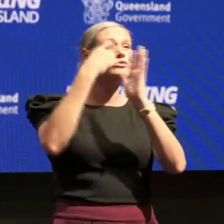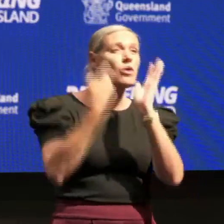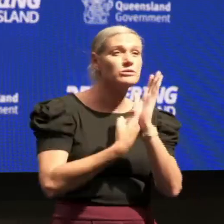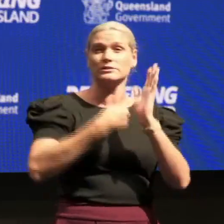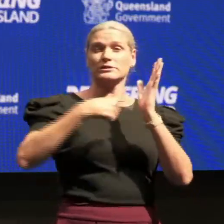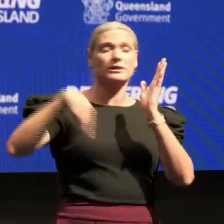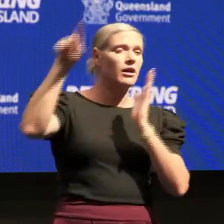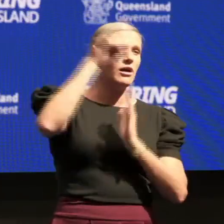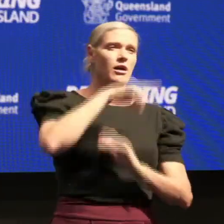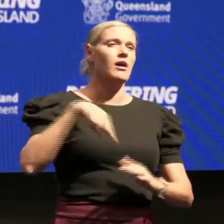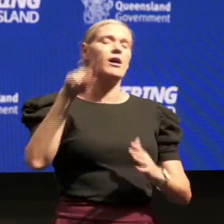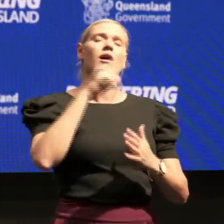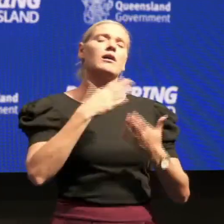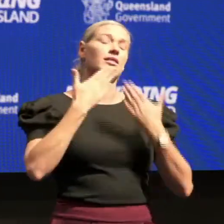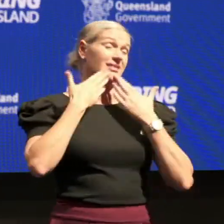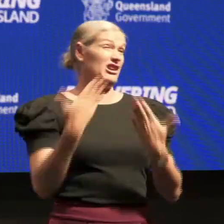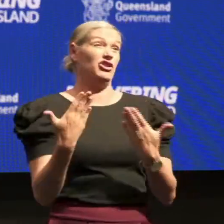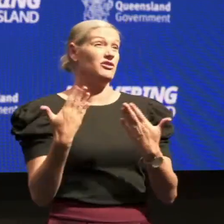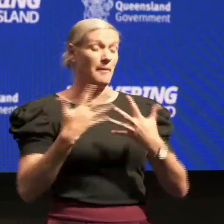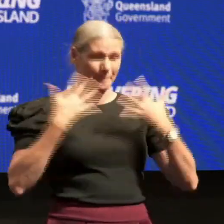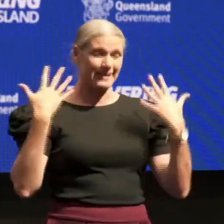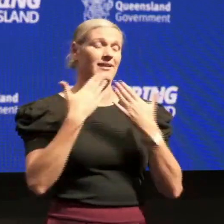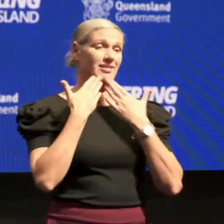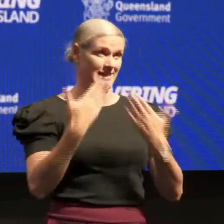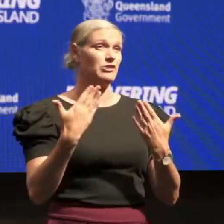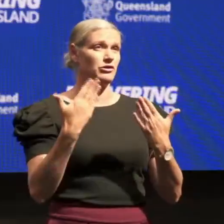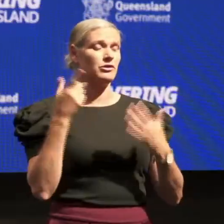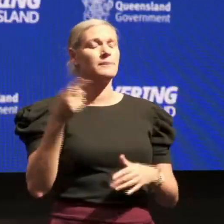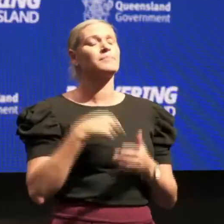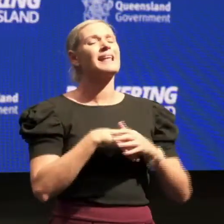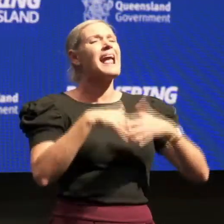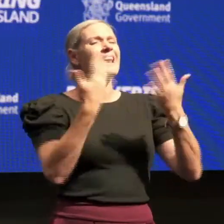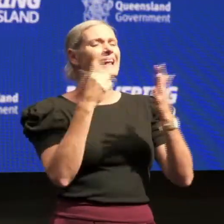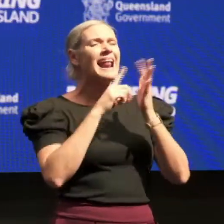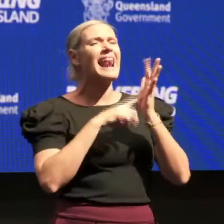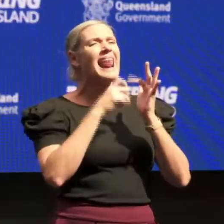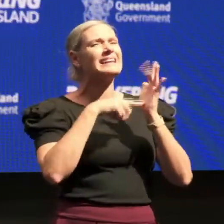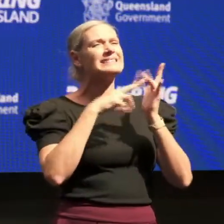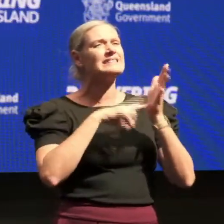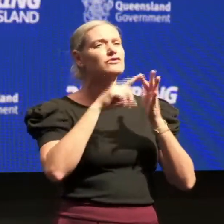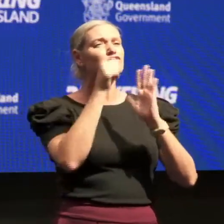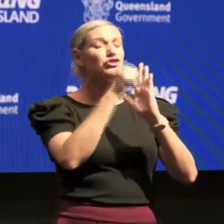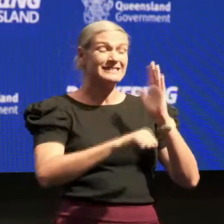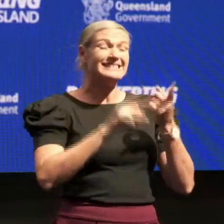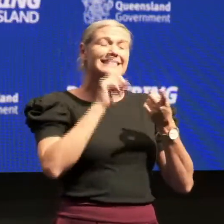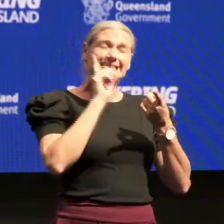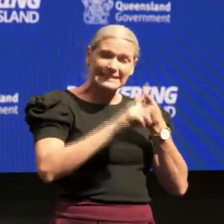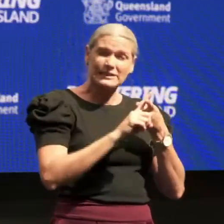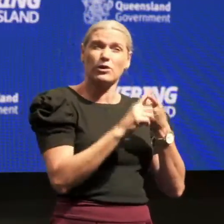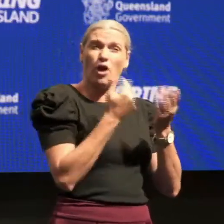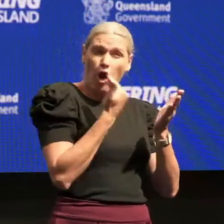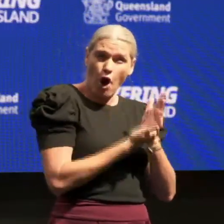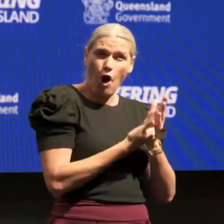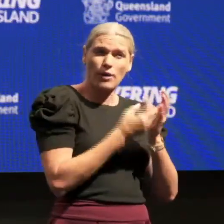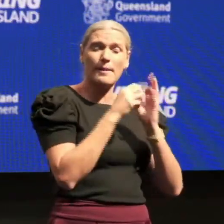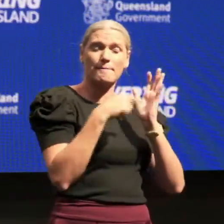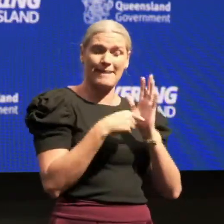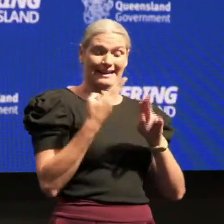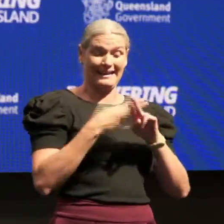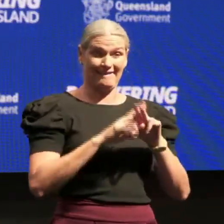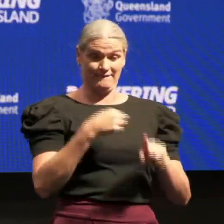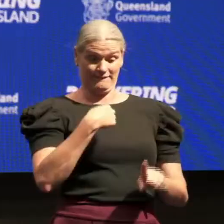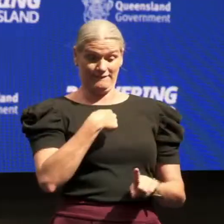situations like this. At this stage, elective surgery will continue unless you as an